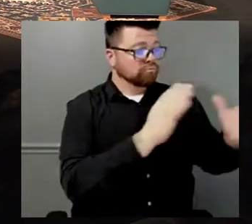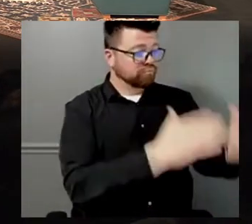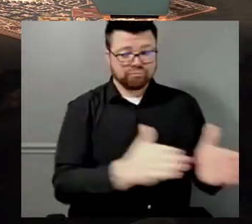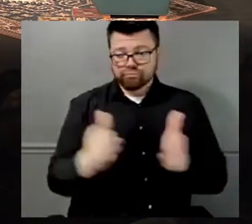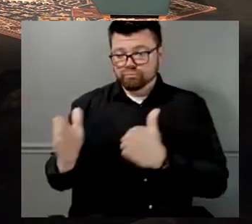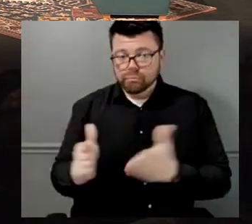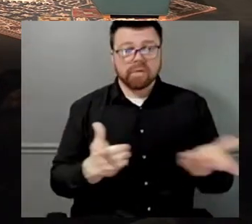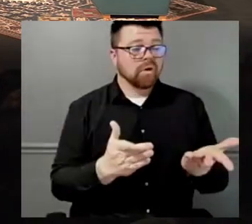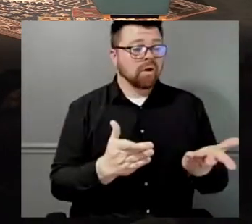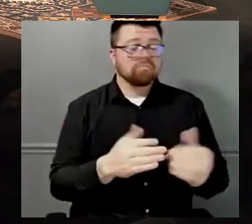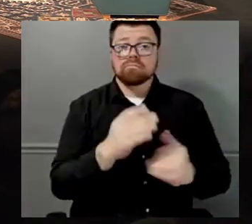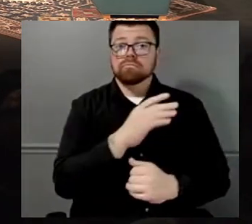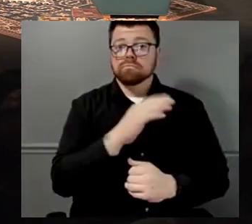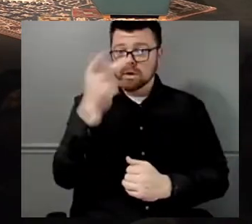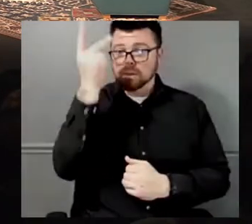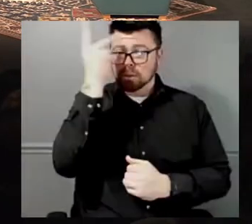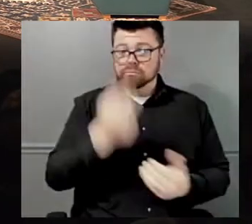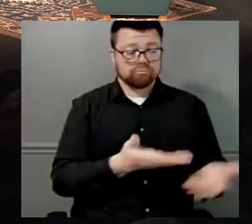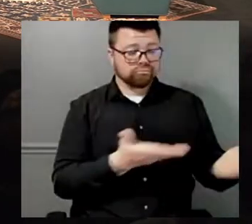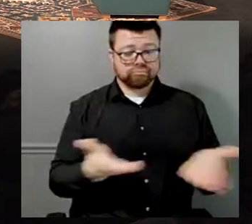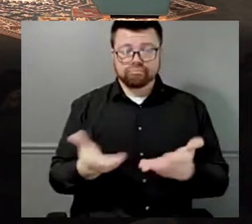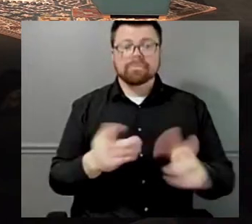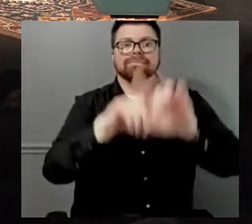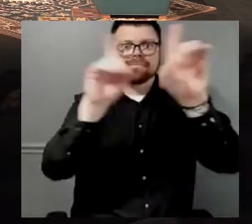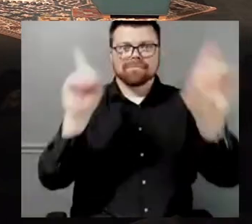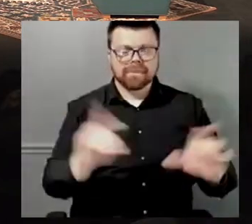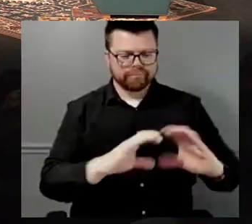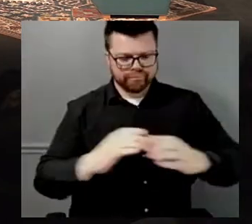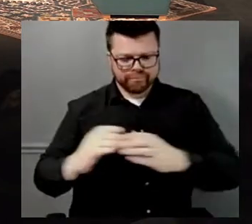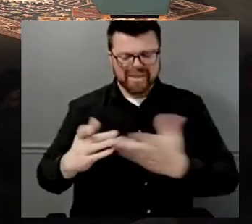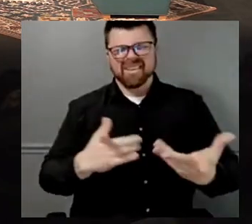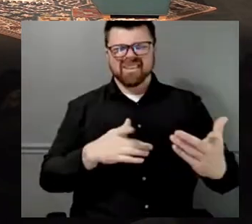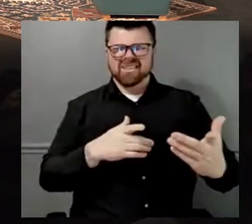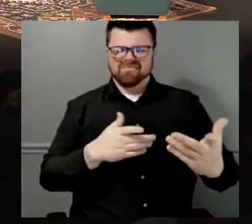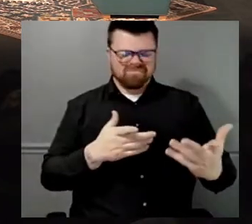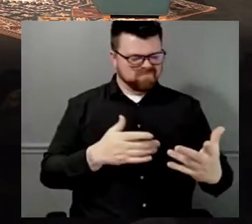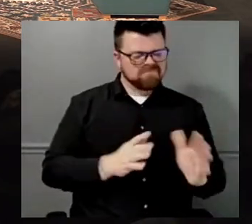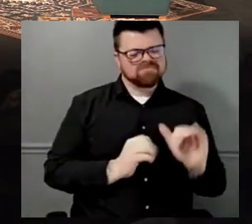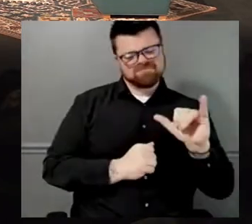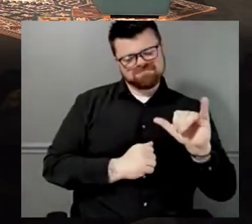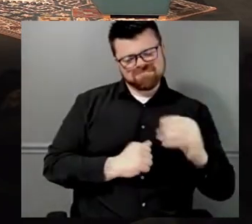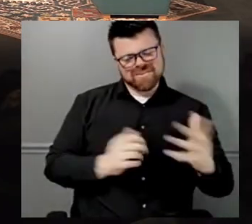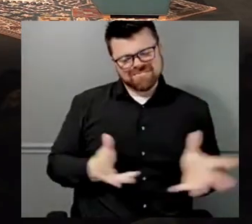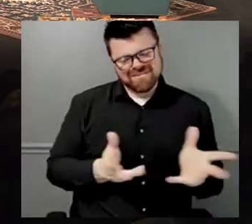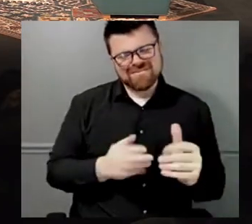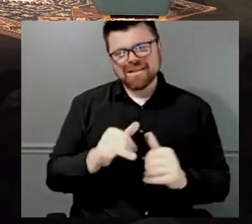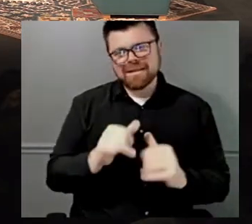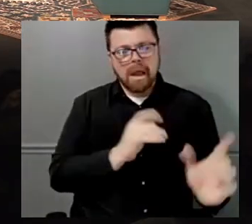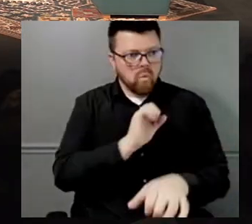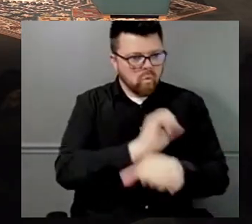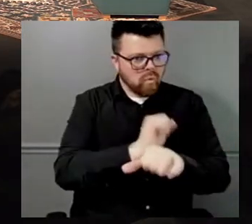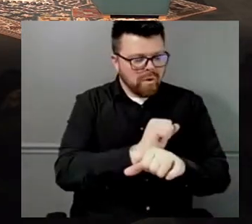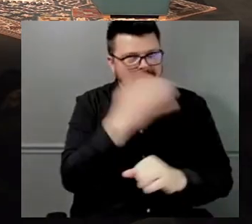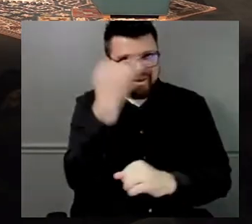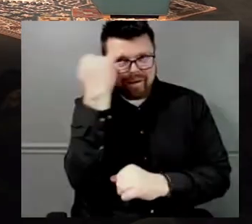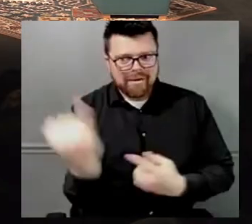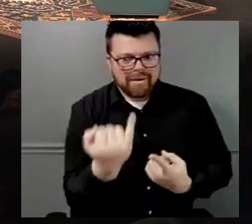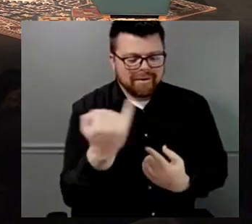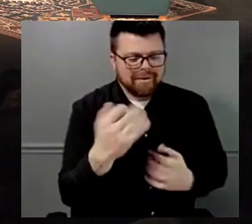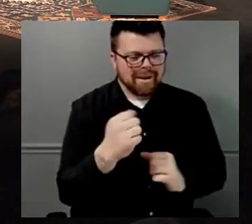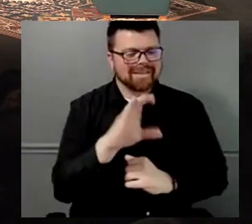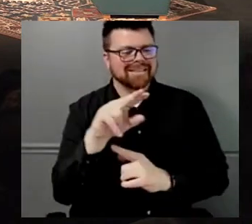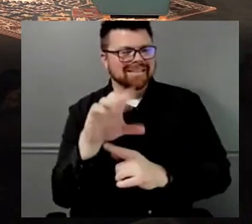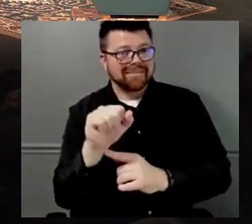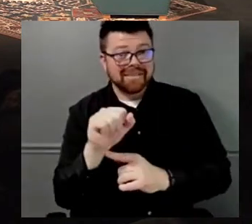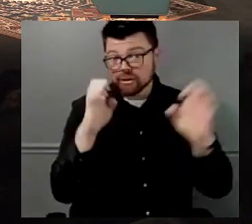aisle. And it was so encouraging to think that this work was being proposed and that there was this idea that we could bring civics education